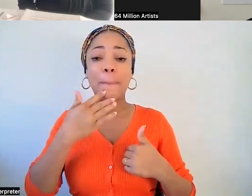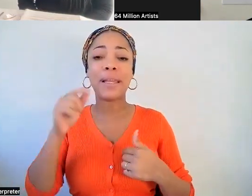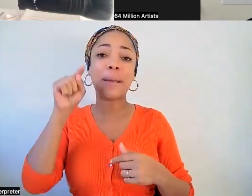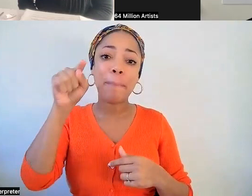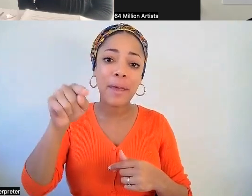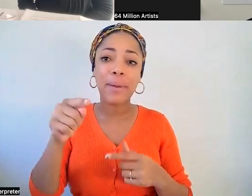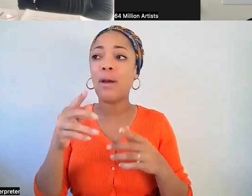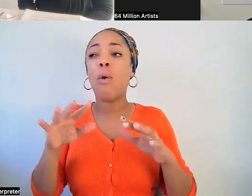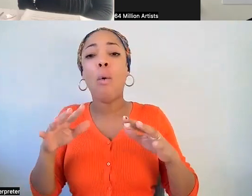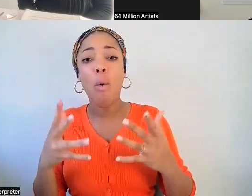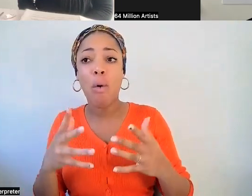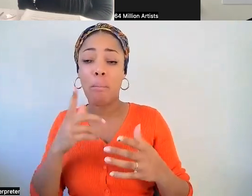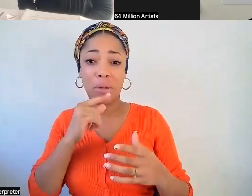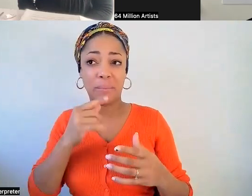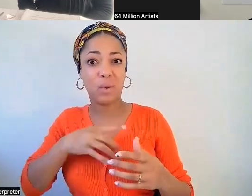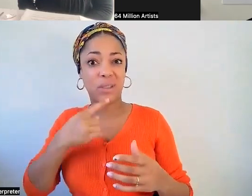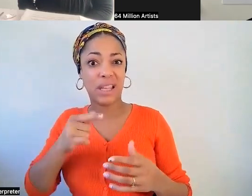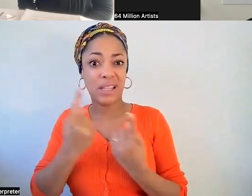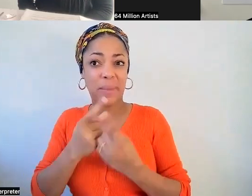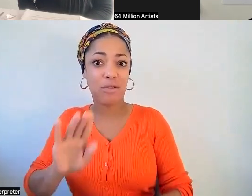Hand dancing.